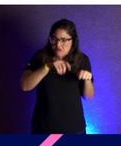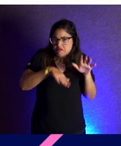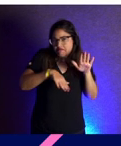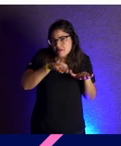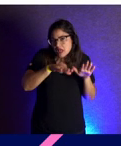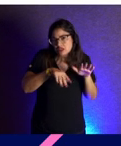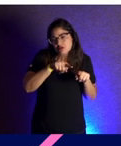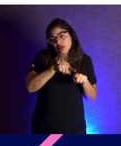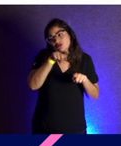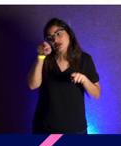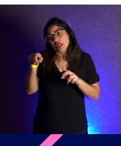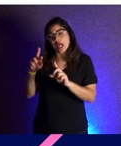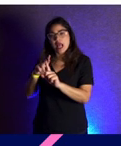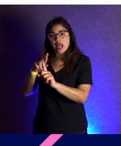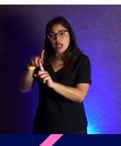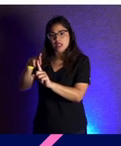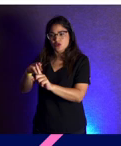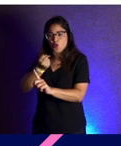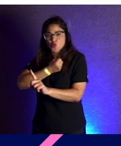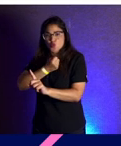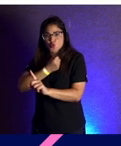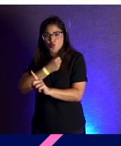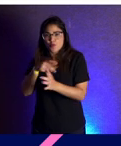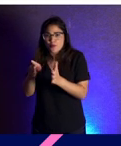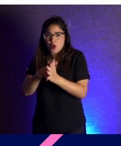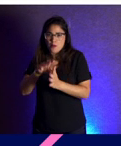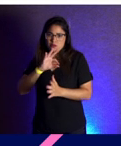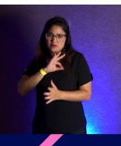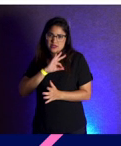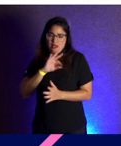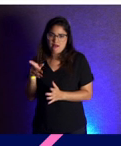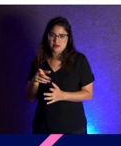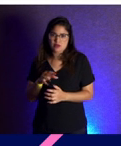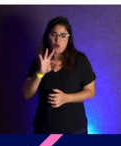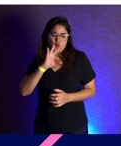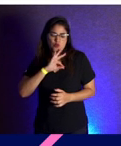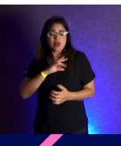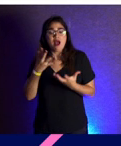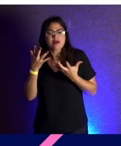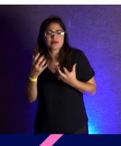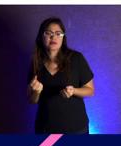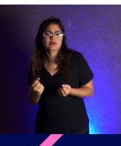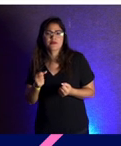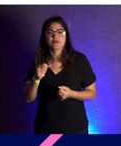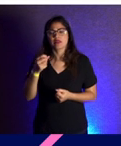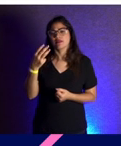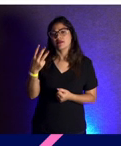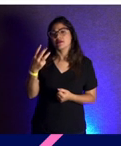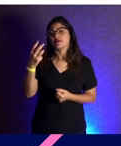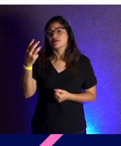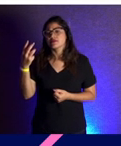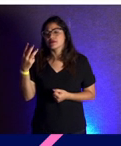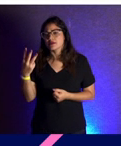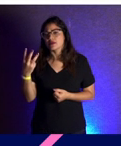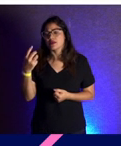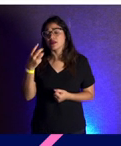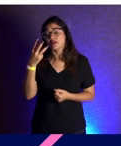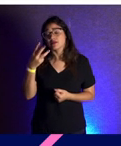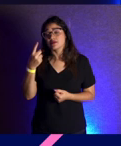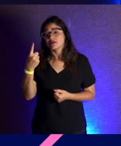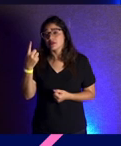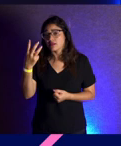document. So the police say, yes, there were 313 killings by police. We estimated 575. The ratio